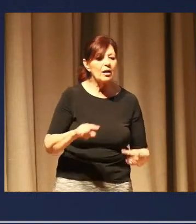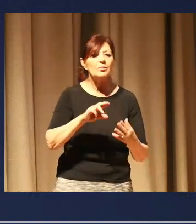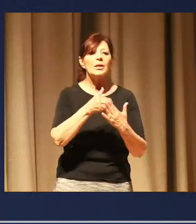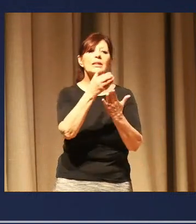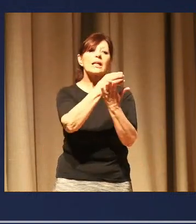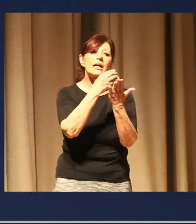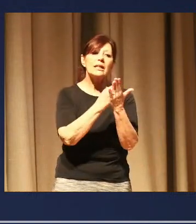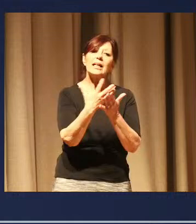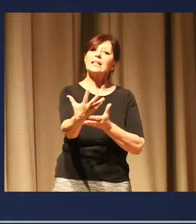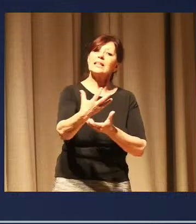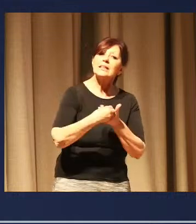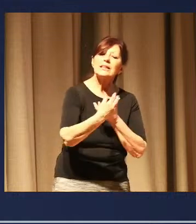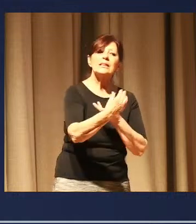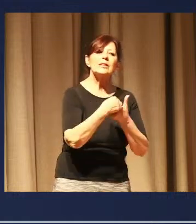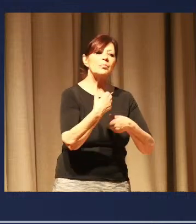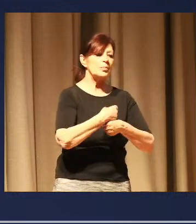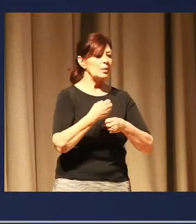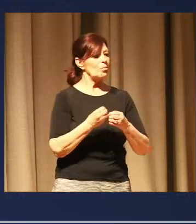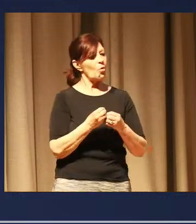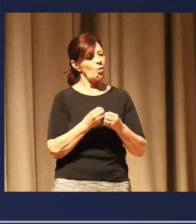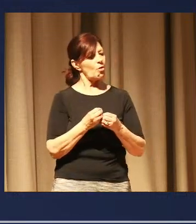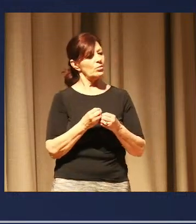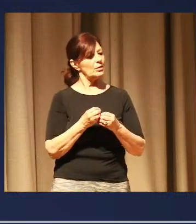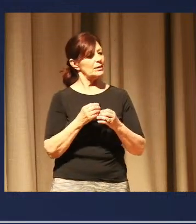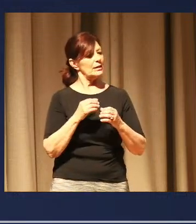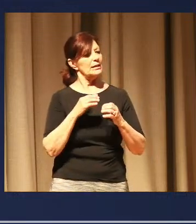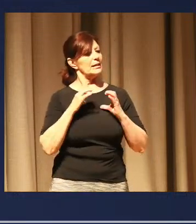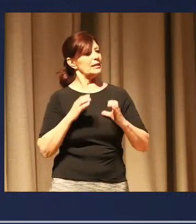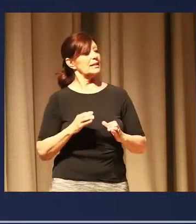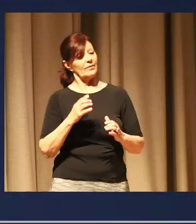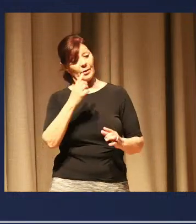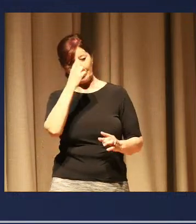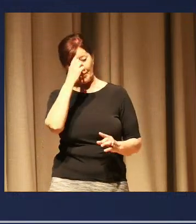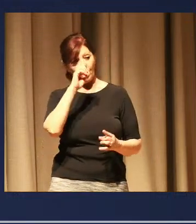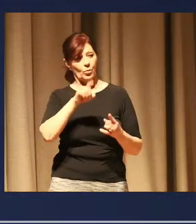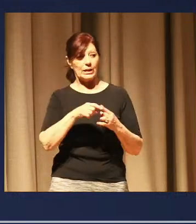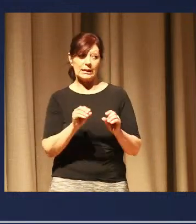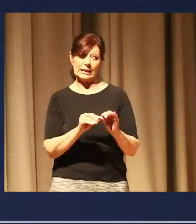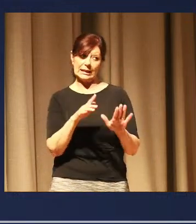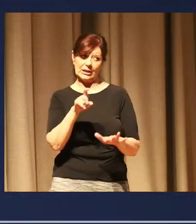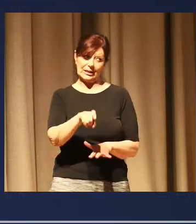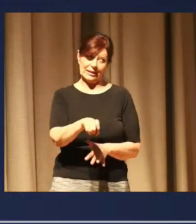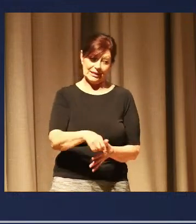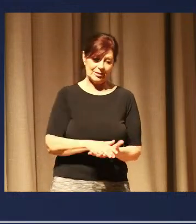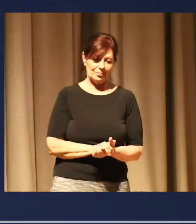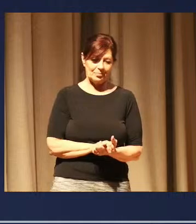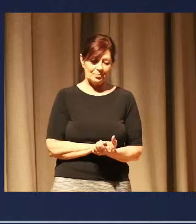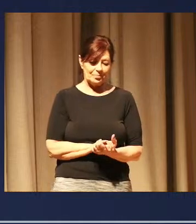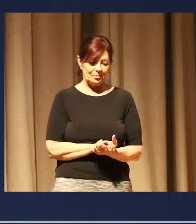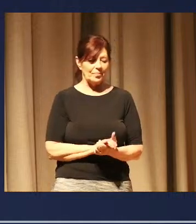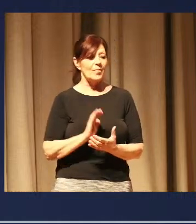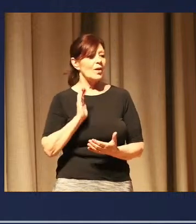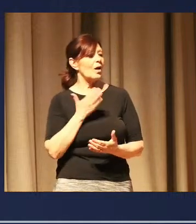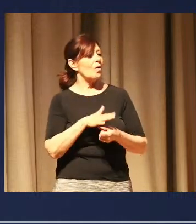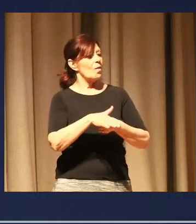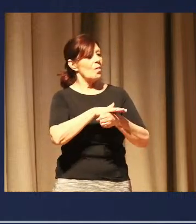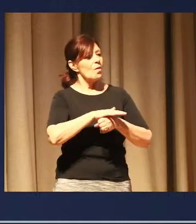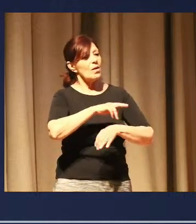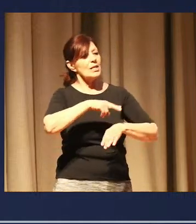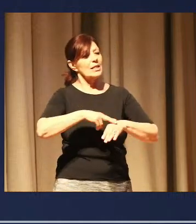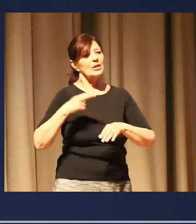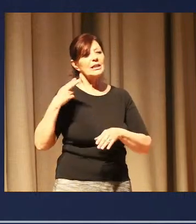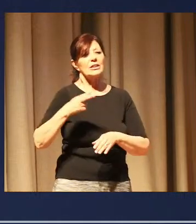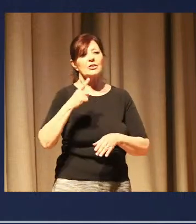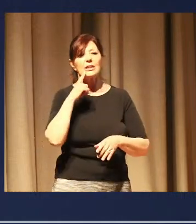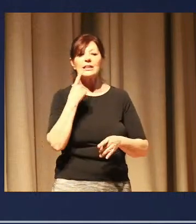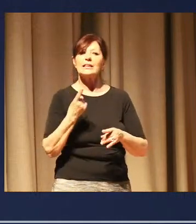and engaging them to be more civic-minded at a time when it is clearly needed. Our local and national history is rich